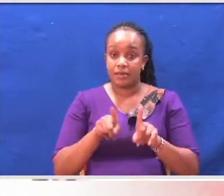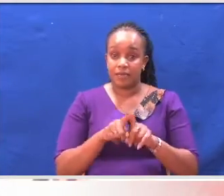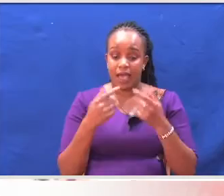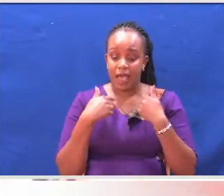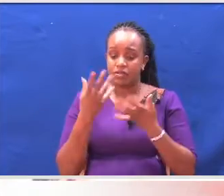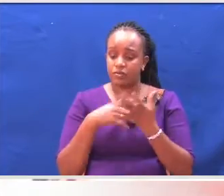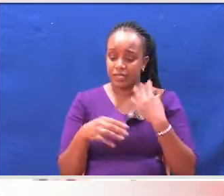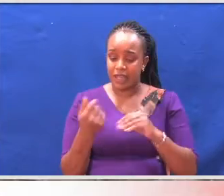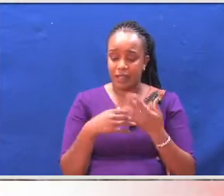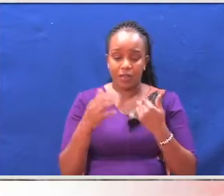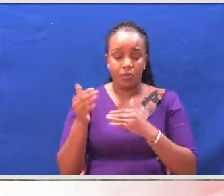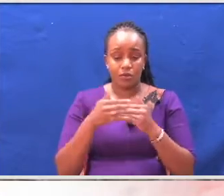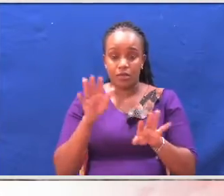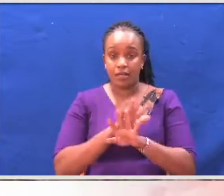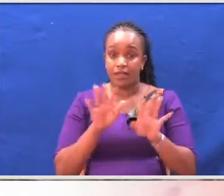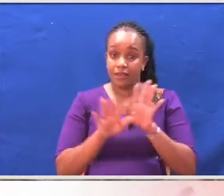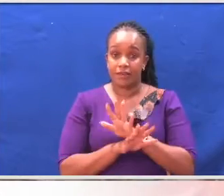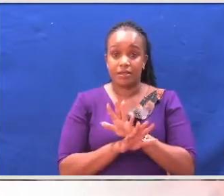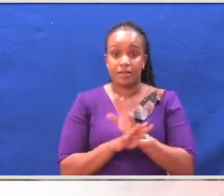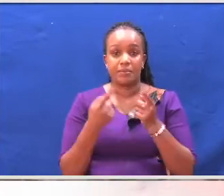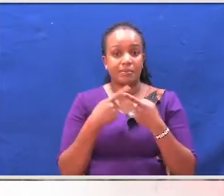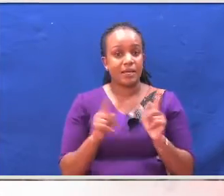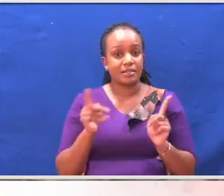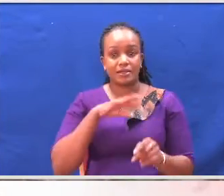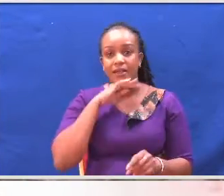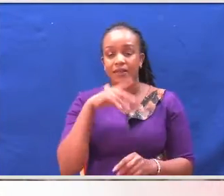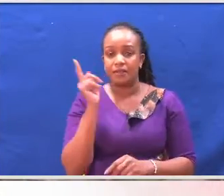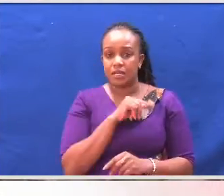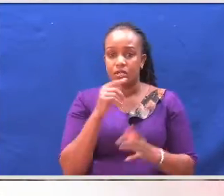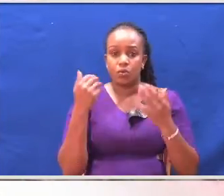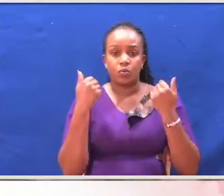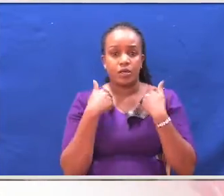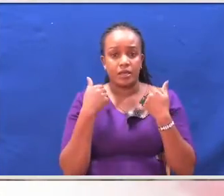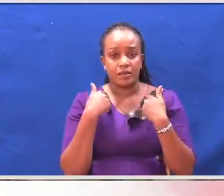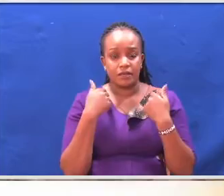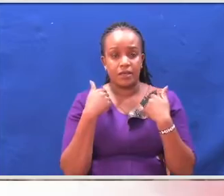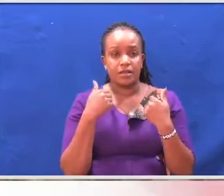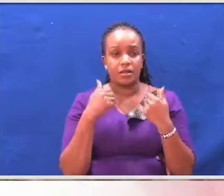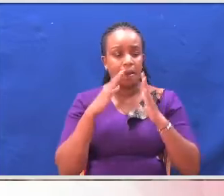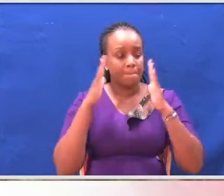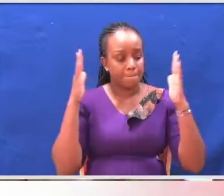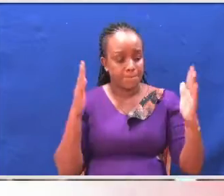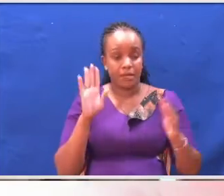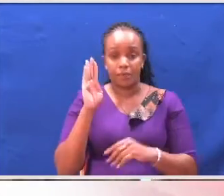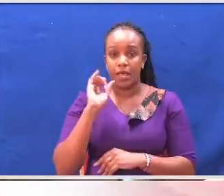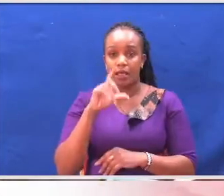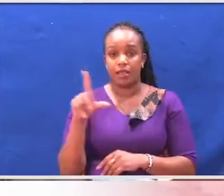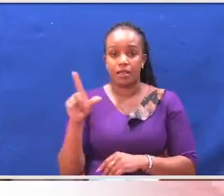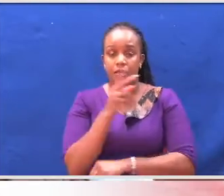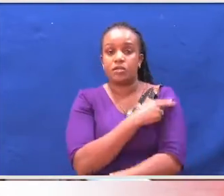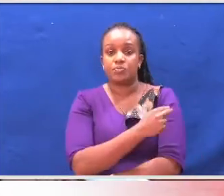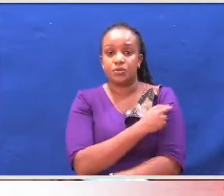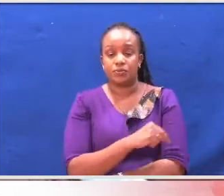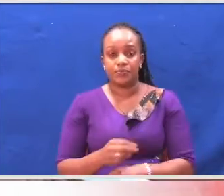his life, but in vain. He died, leaving them with a huge hospital bill that has not been cleared to date.